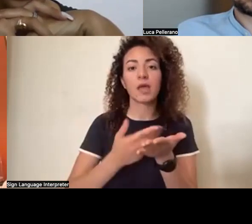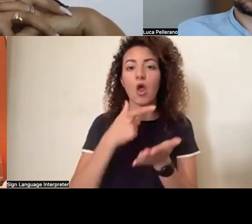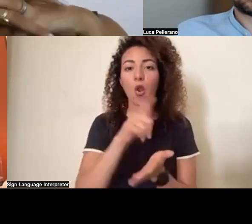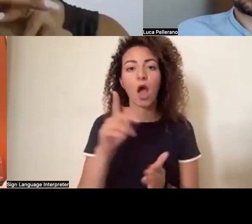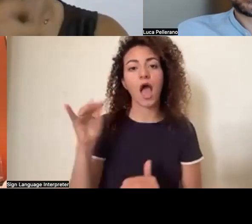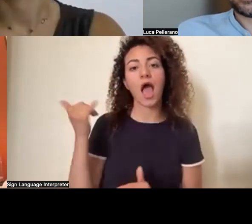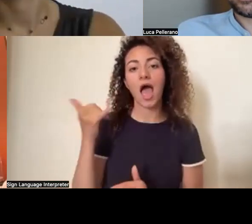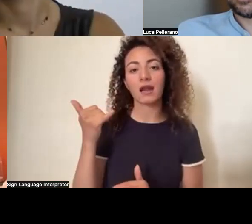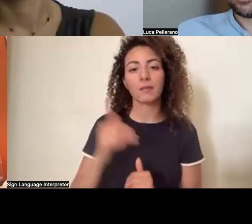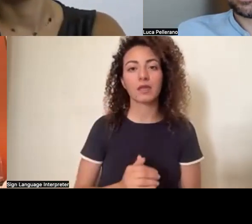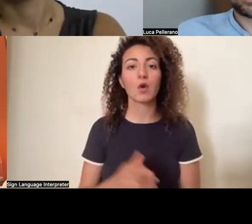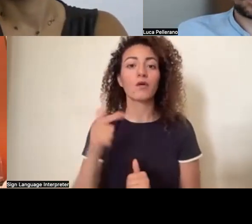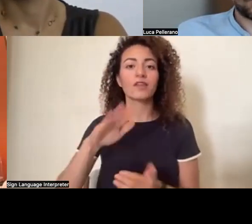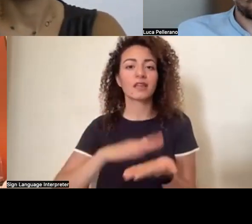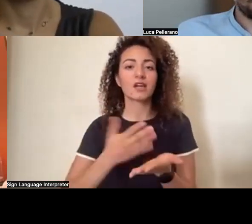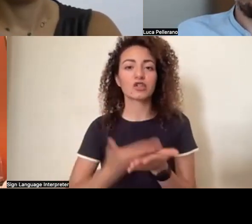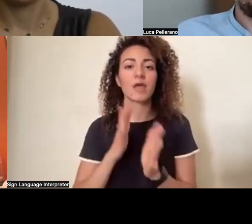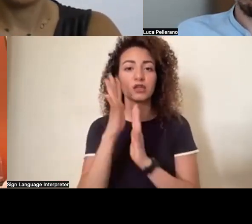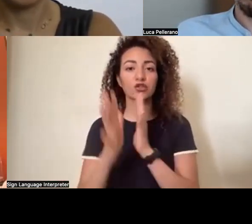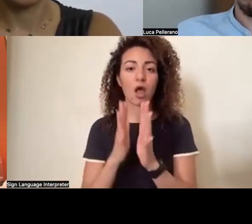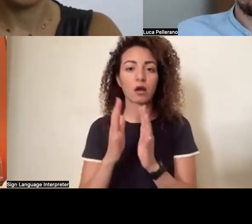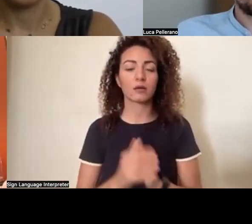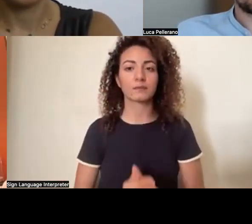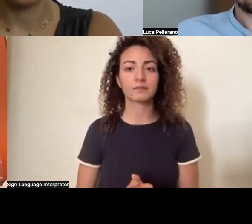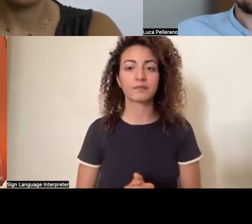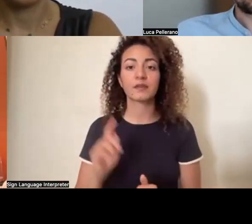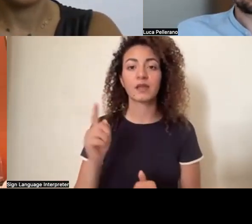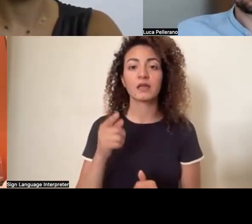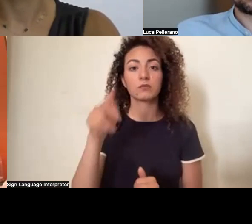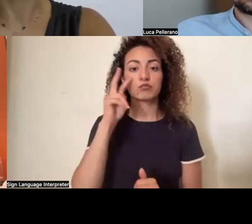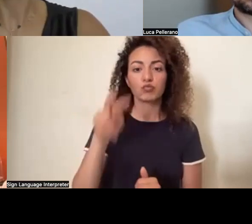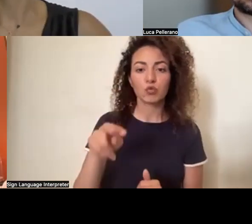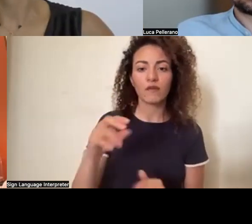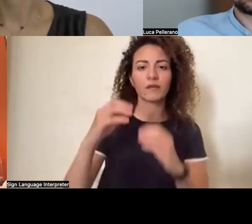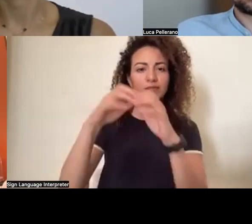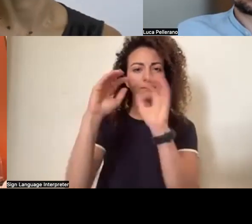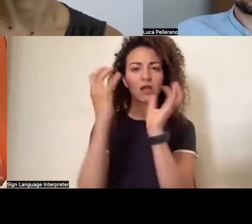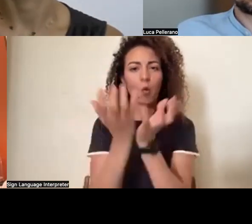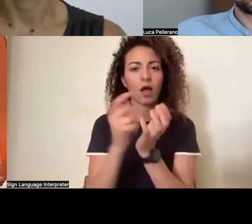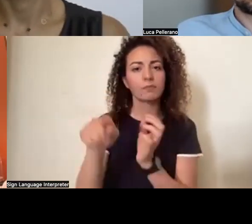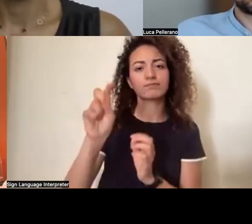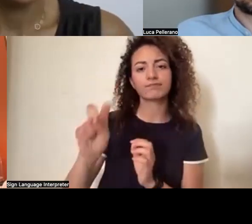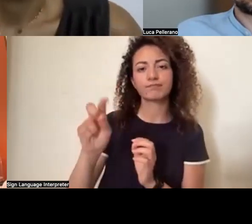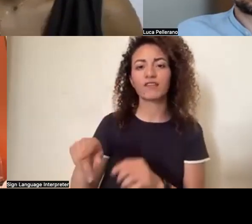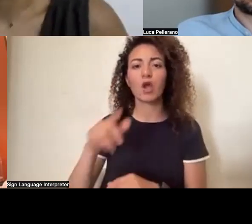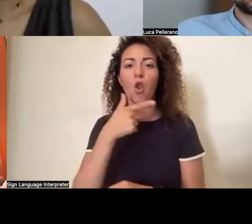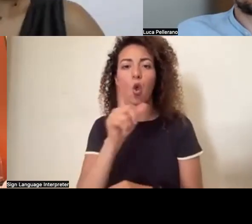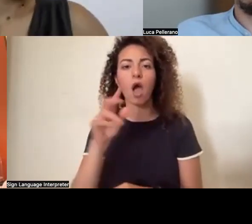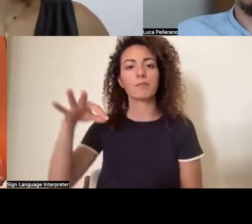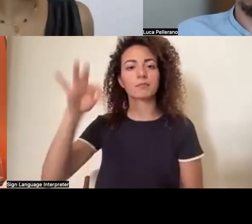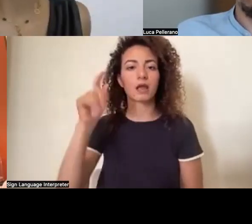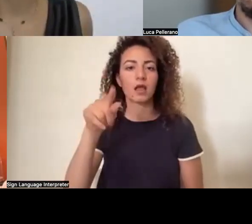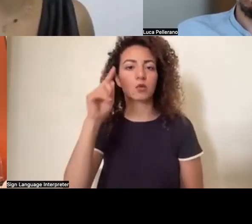have also sign language interpretation available. If you explore the channels, you will see the availability. One of